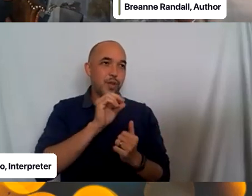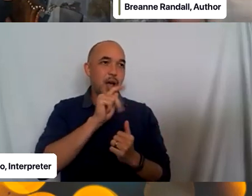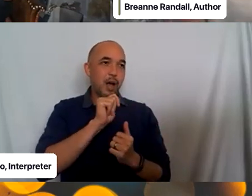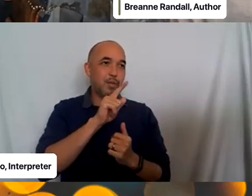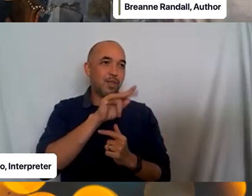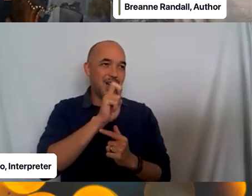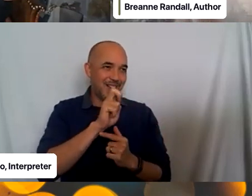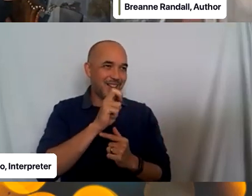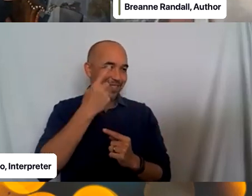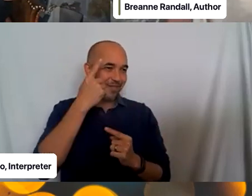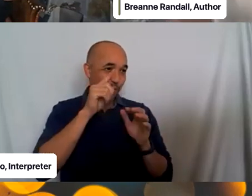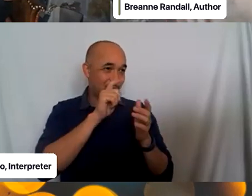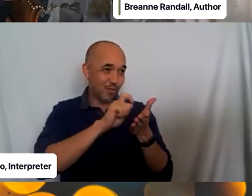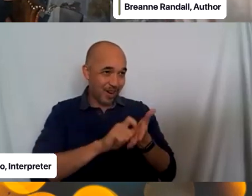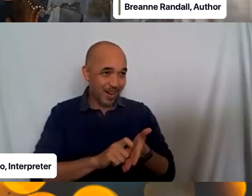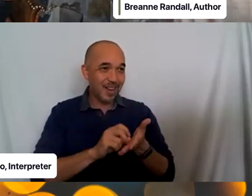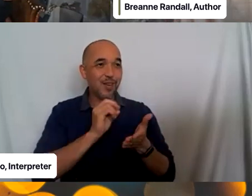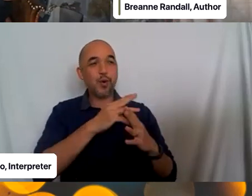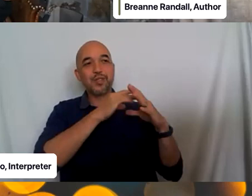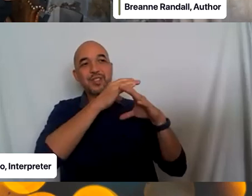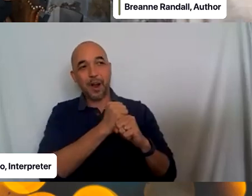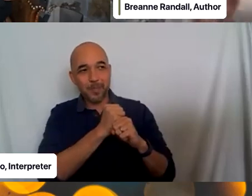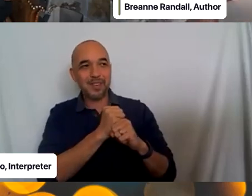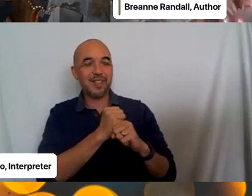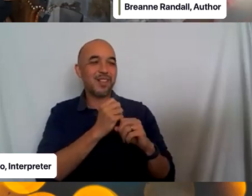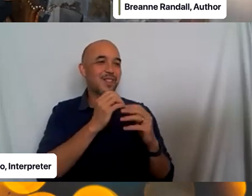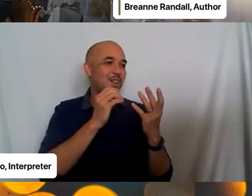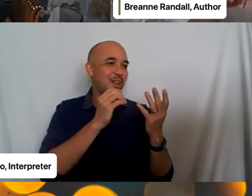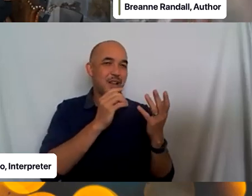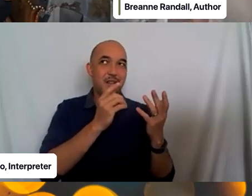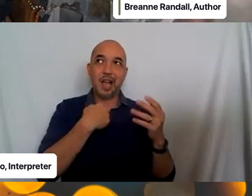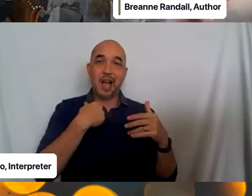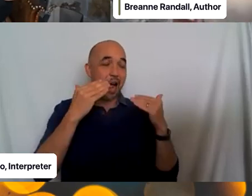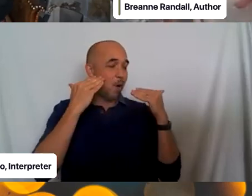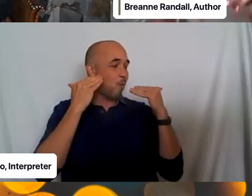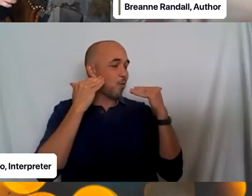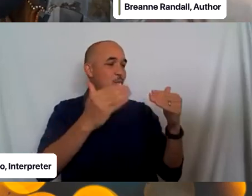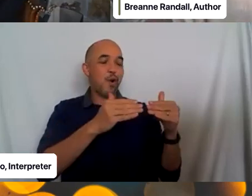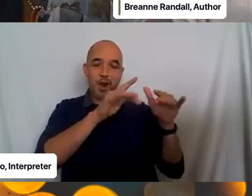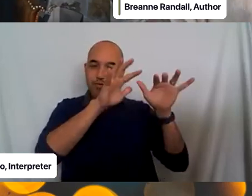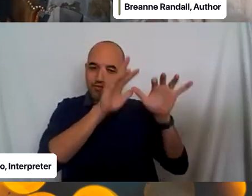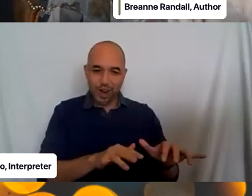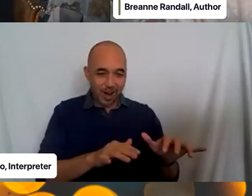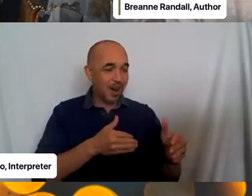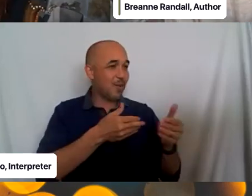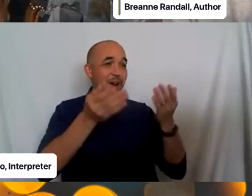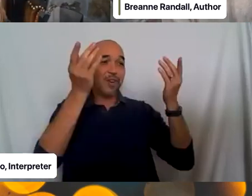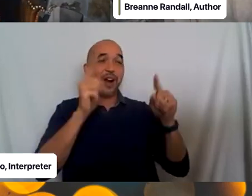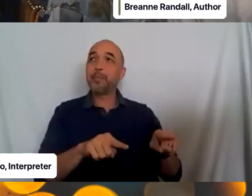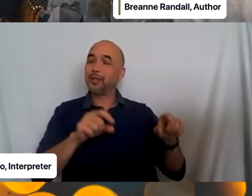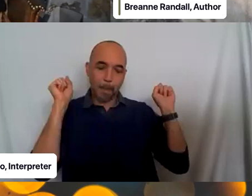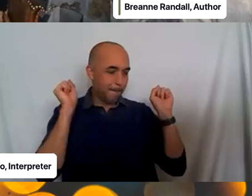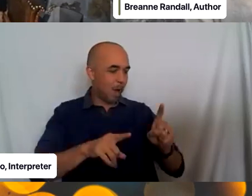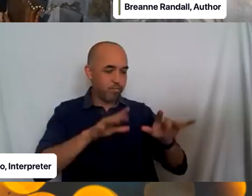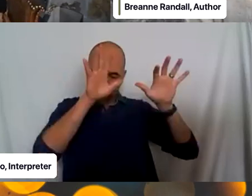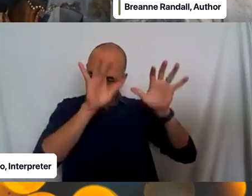writing and, synopses and stuff like that. Like, I'm just going to write. Whatever happens, happens. That's amazing. I